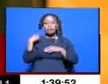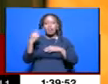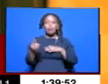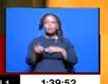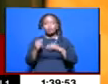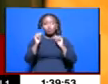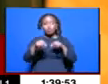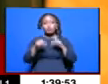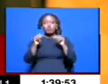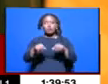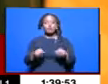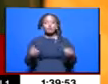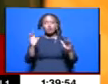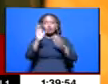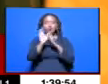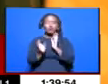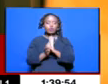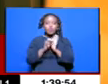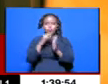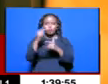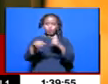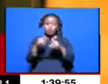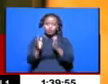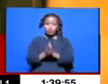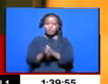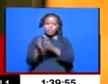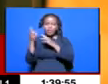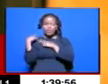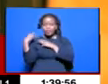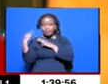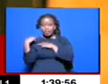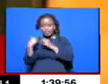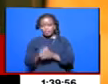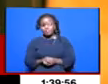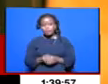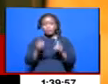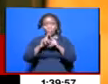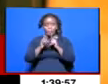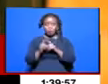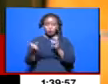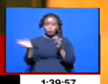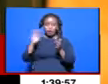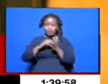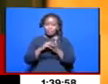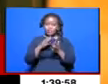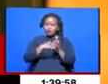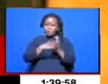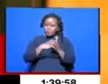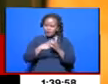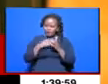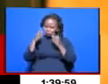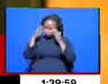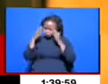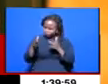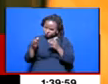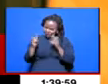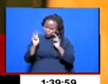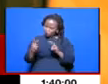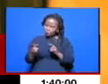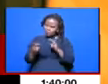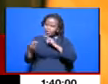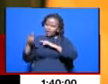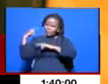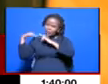undertake that task. And then I have also looked at the history